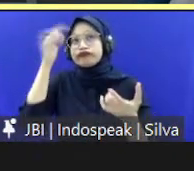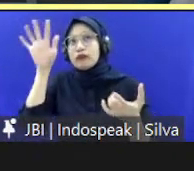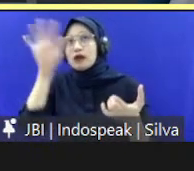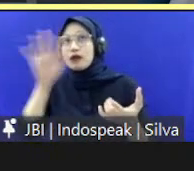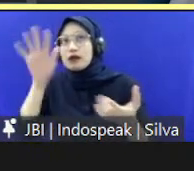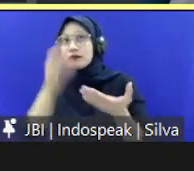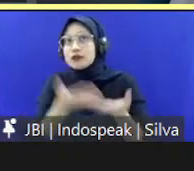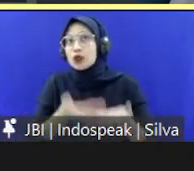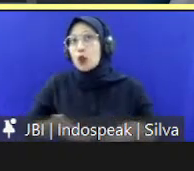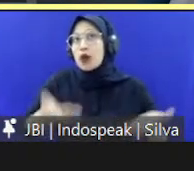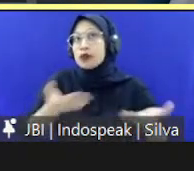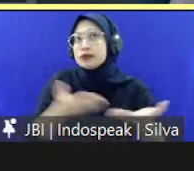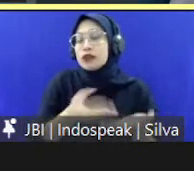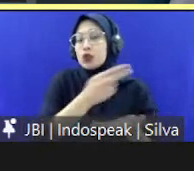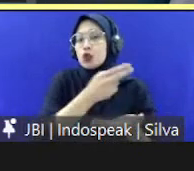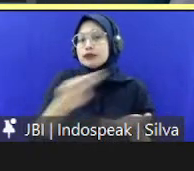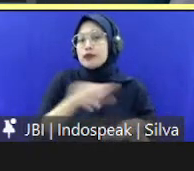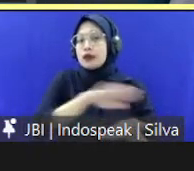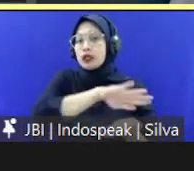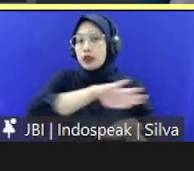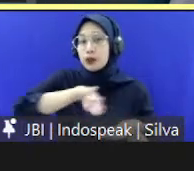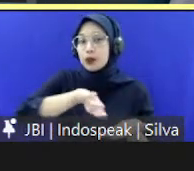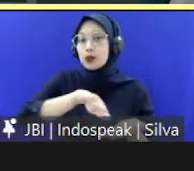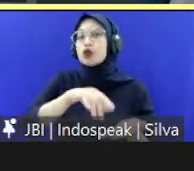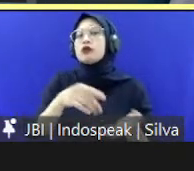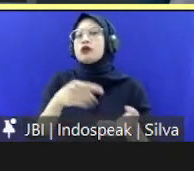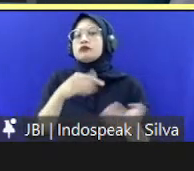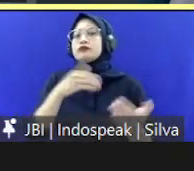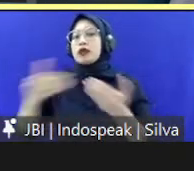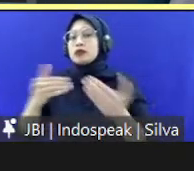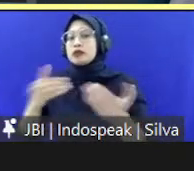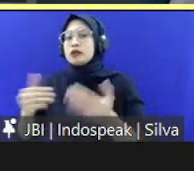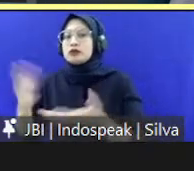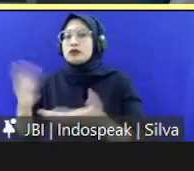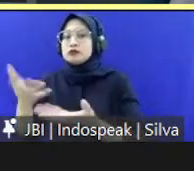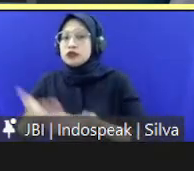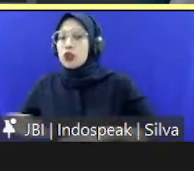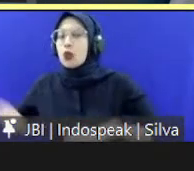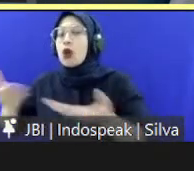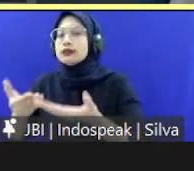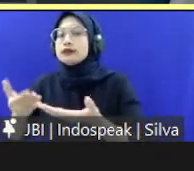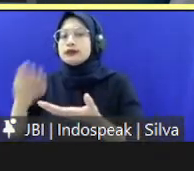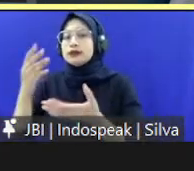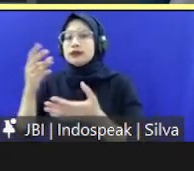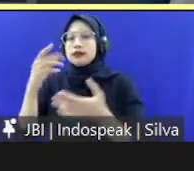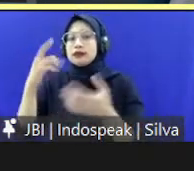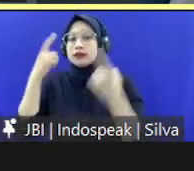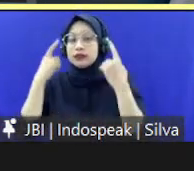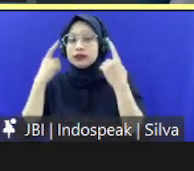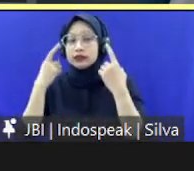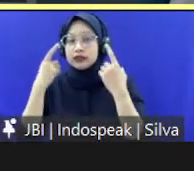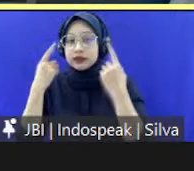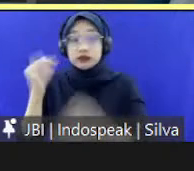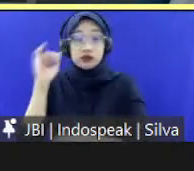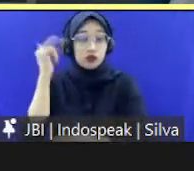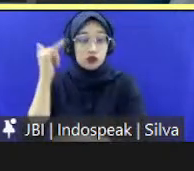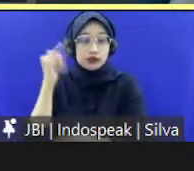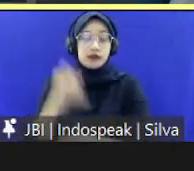in the eastern part and also in Java Island. And this is the pattern when we take a look at